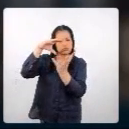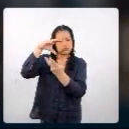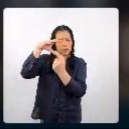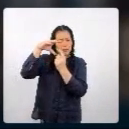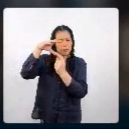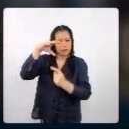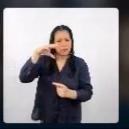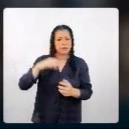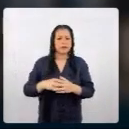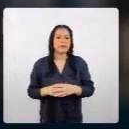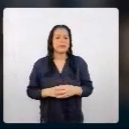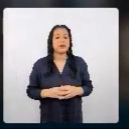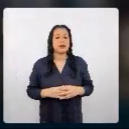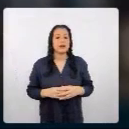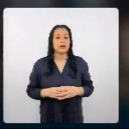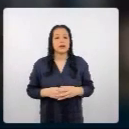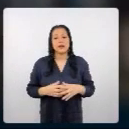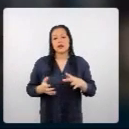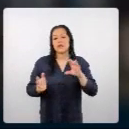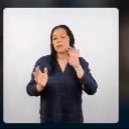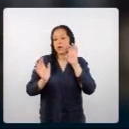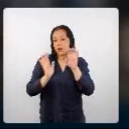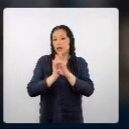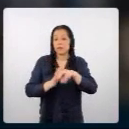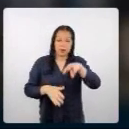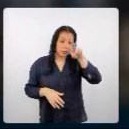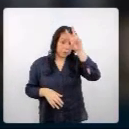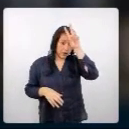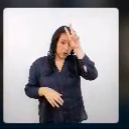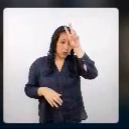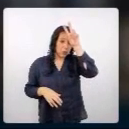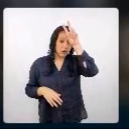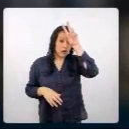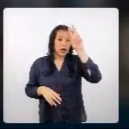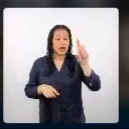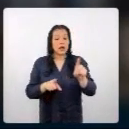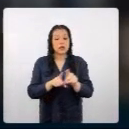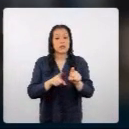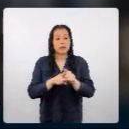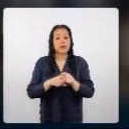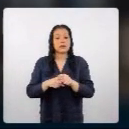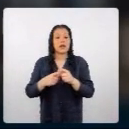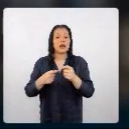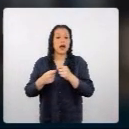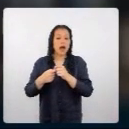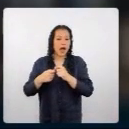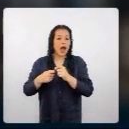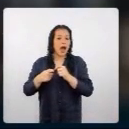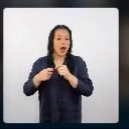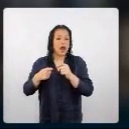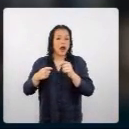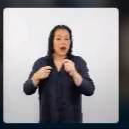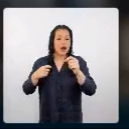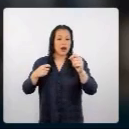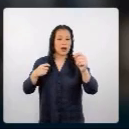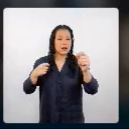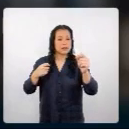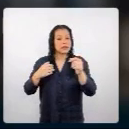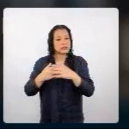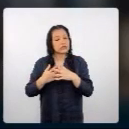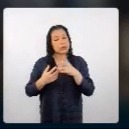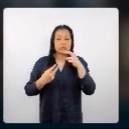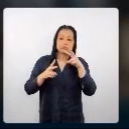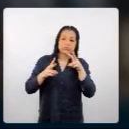places like Peru and long-haul destinations have been taken into account.